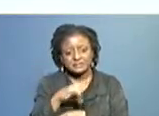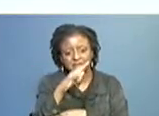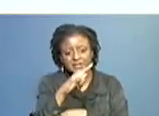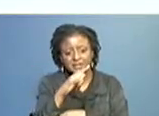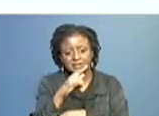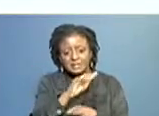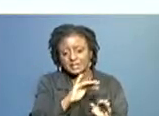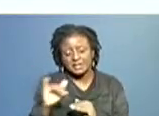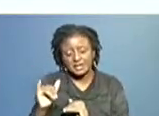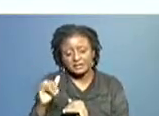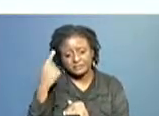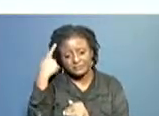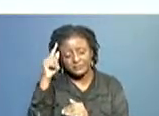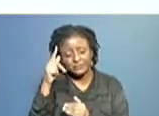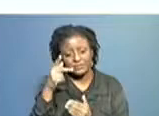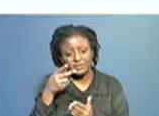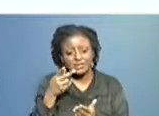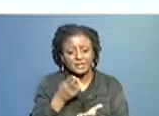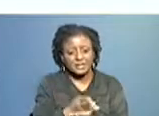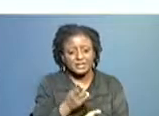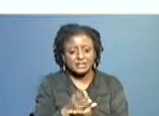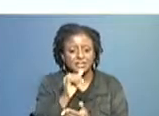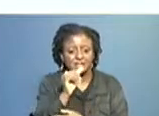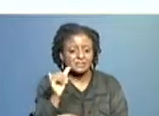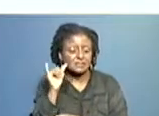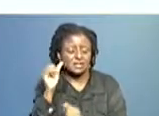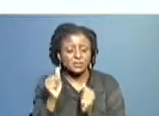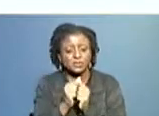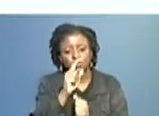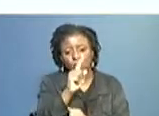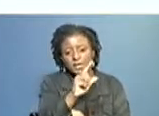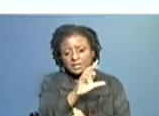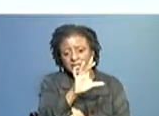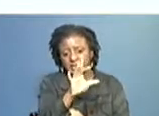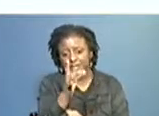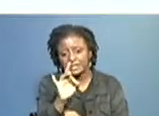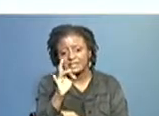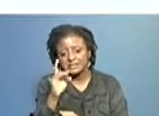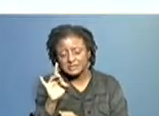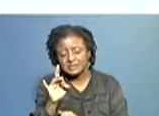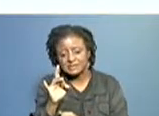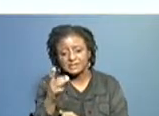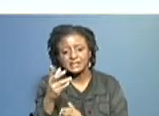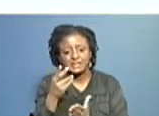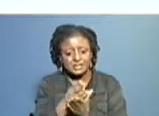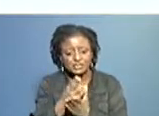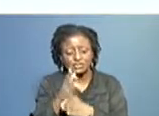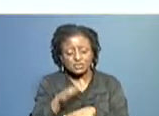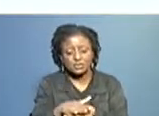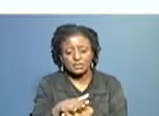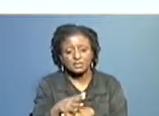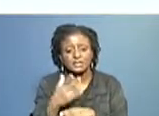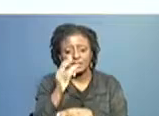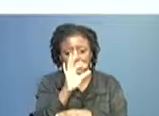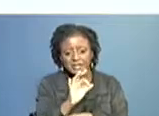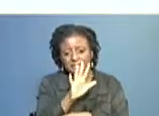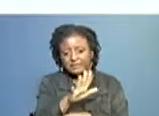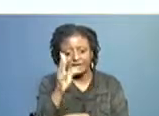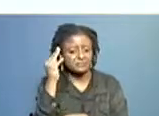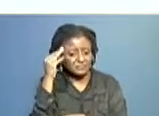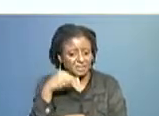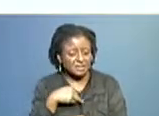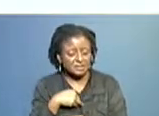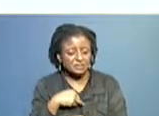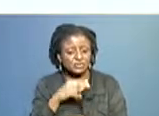Haiti yesterday with 118 Haitians on board. Among the group, 95 males, 20 females, and